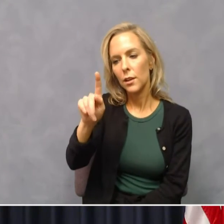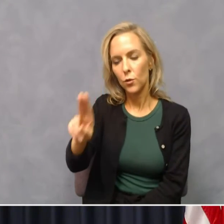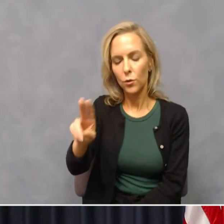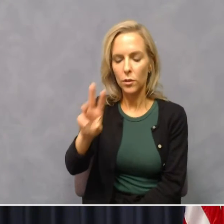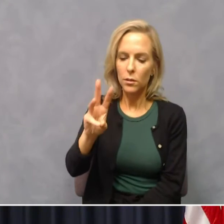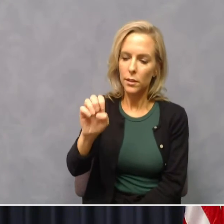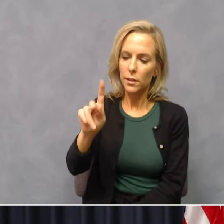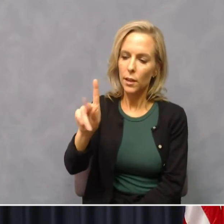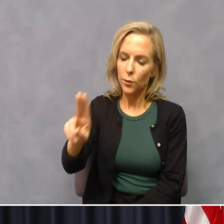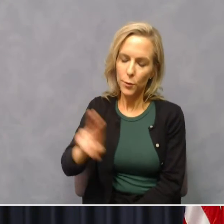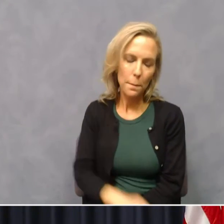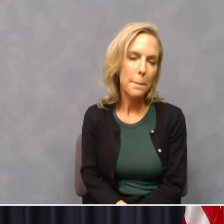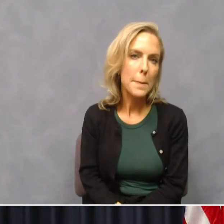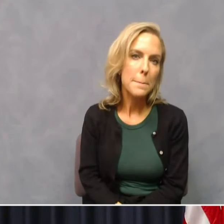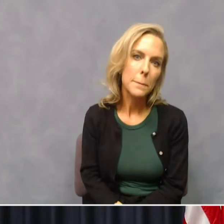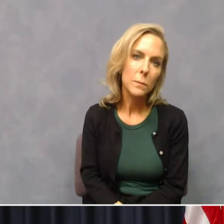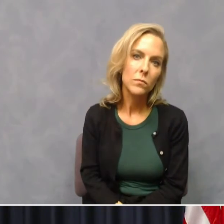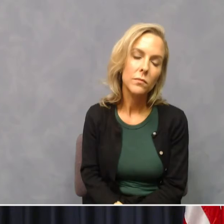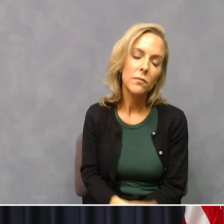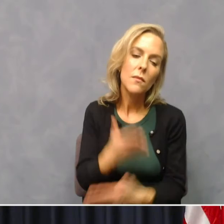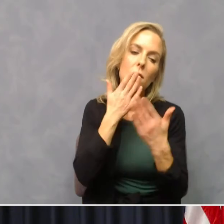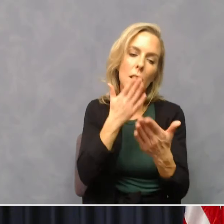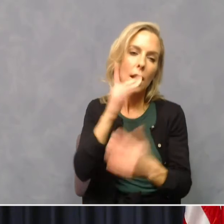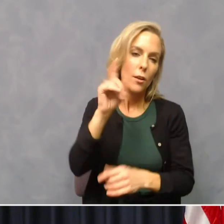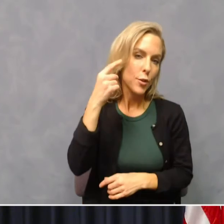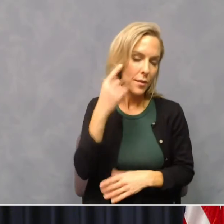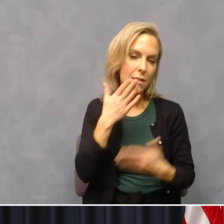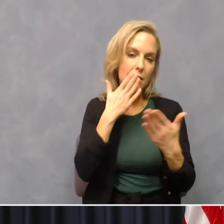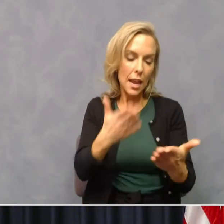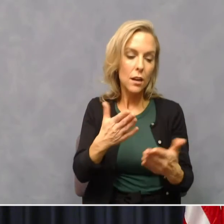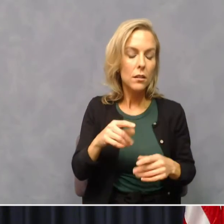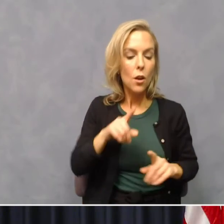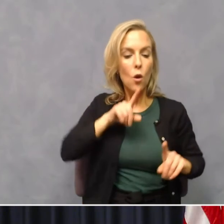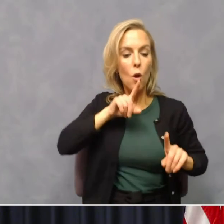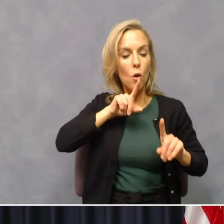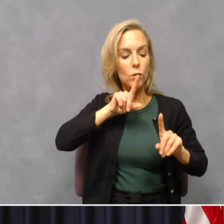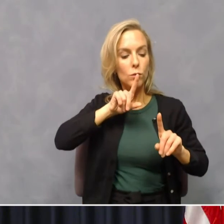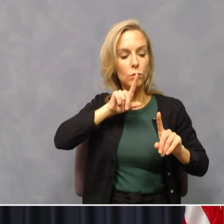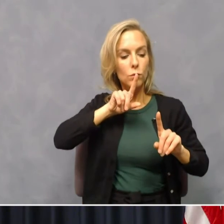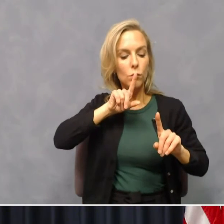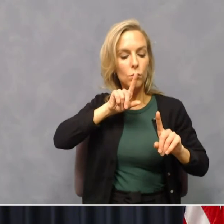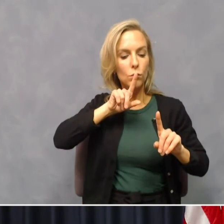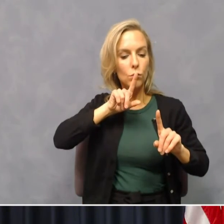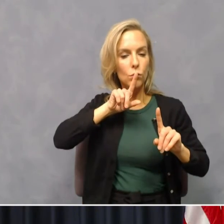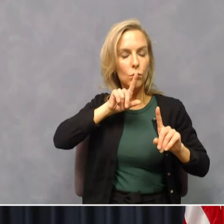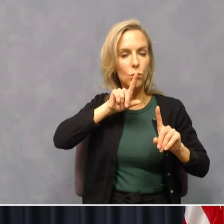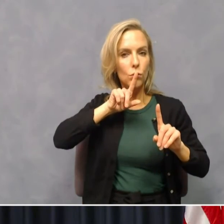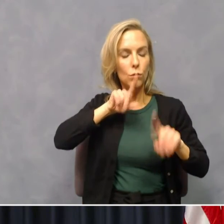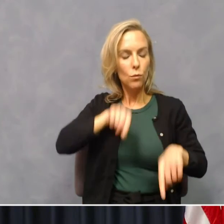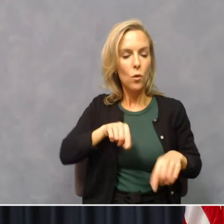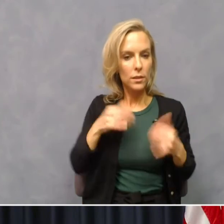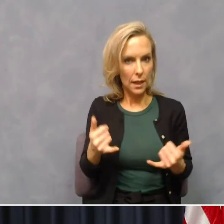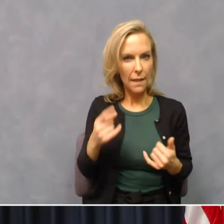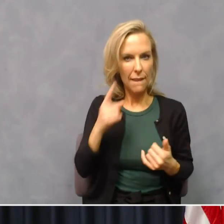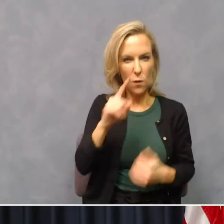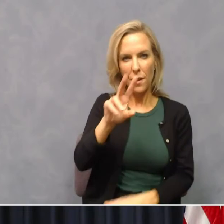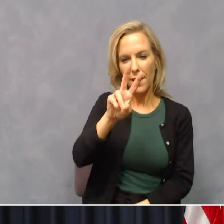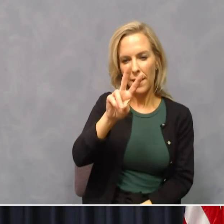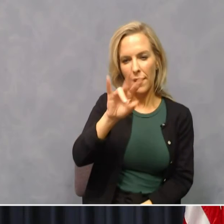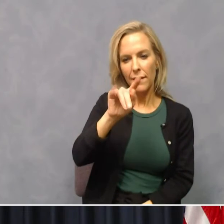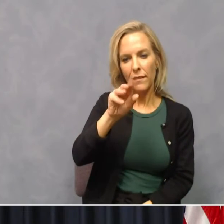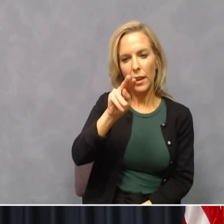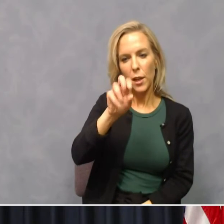Good afternoon, Governor, and thank you. There's reports about the use of vitamins, particularly